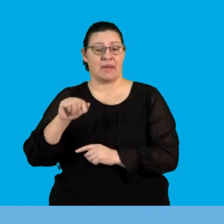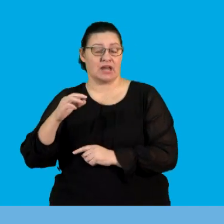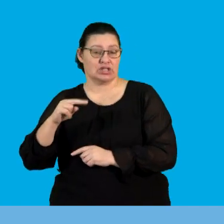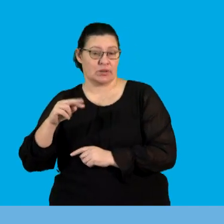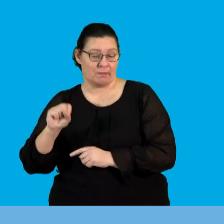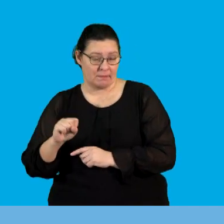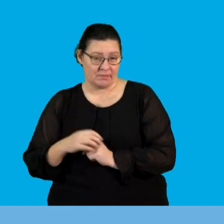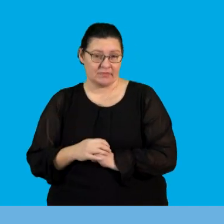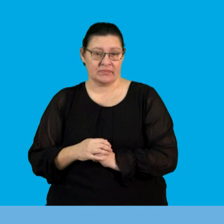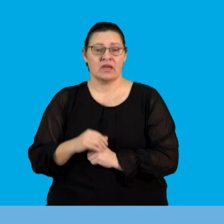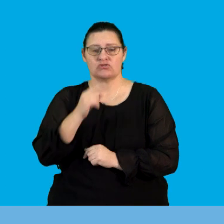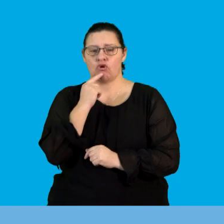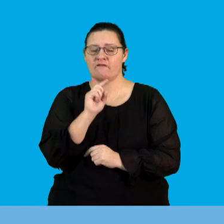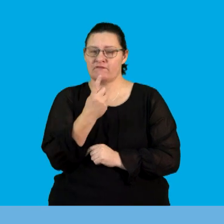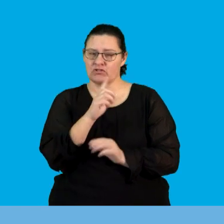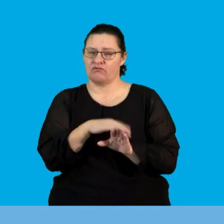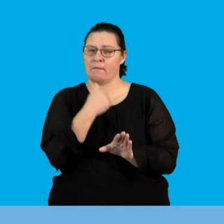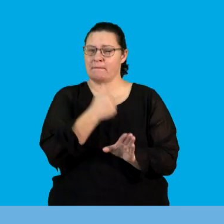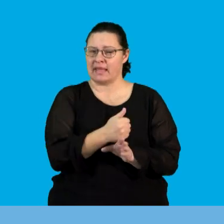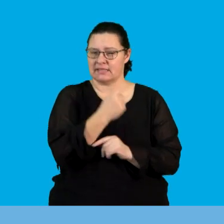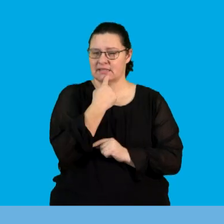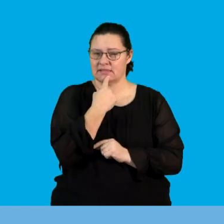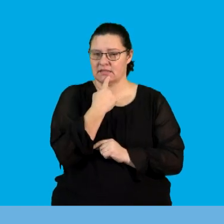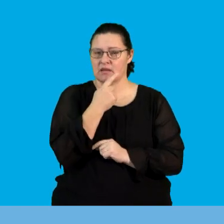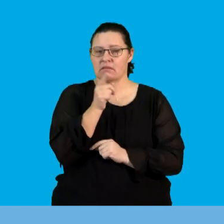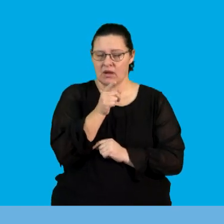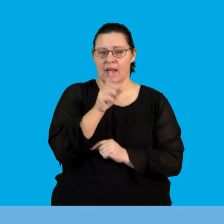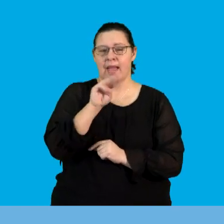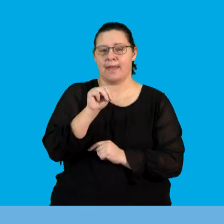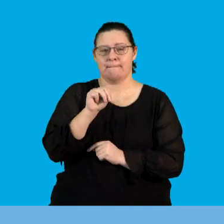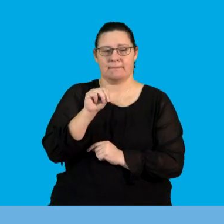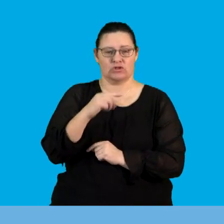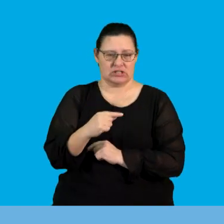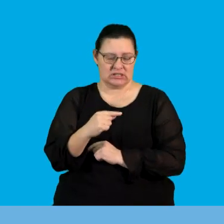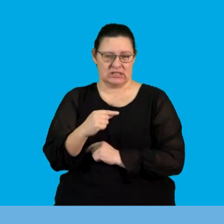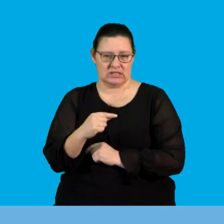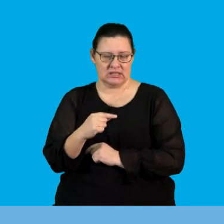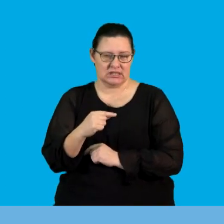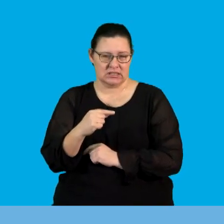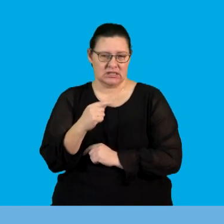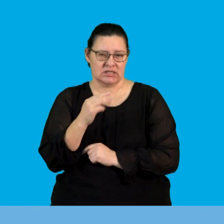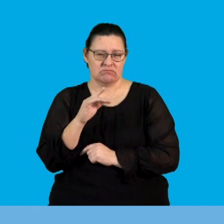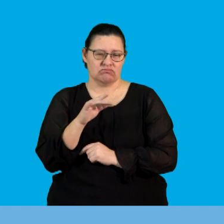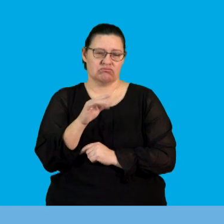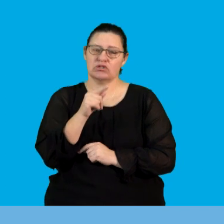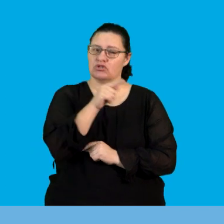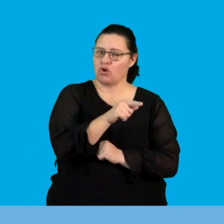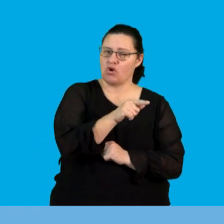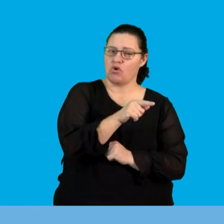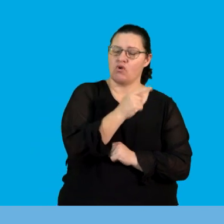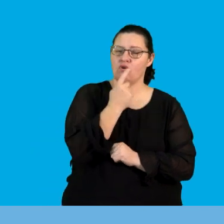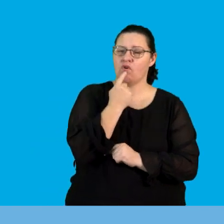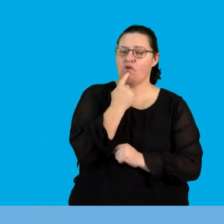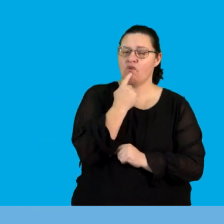told the first name or the first part of the name comes from the base. So our base is our magnesium hydroxide, and then our acid is going